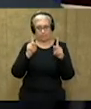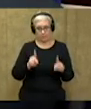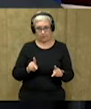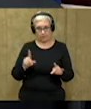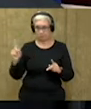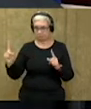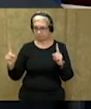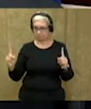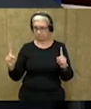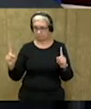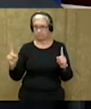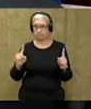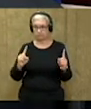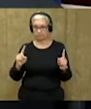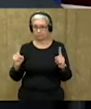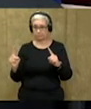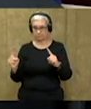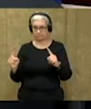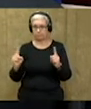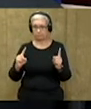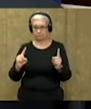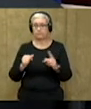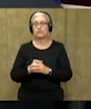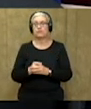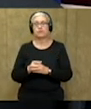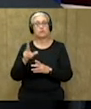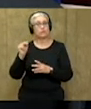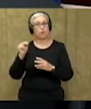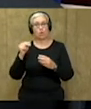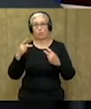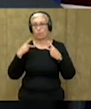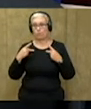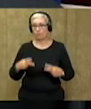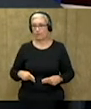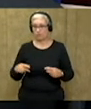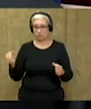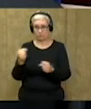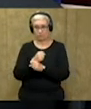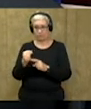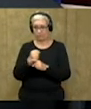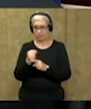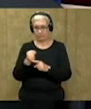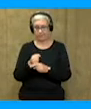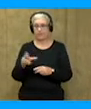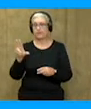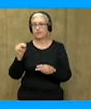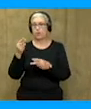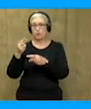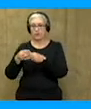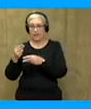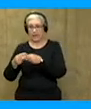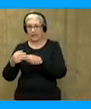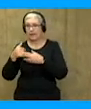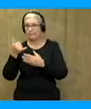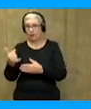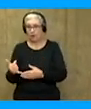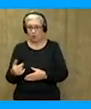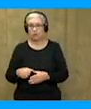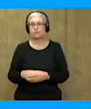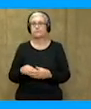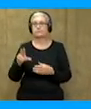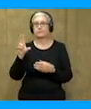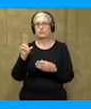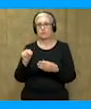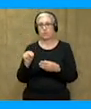time, no physical fighting, no name calling or profanity or emotional